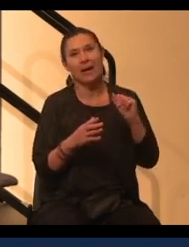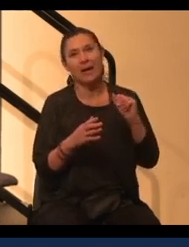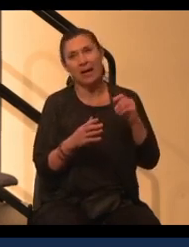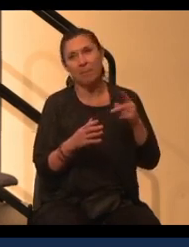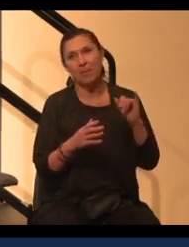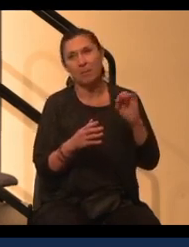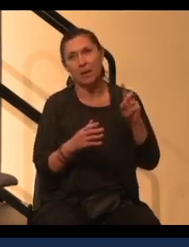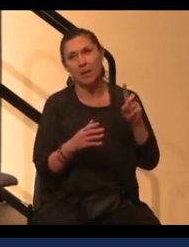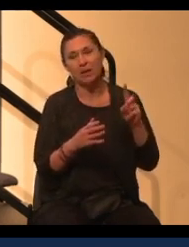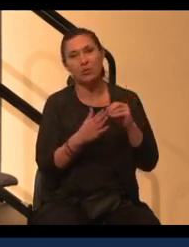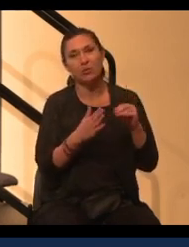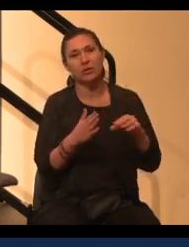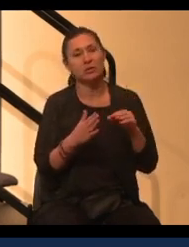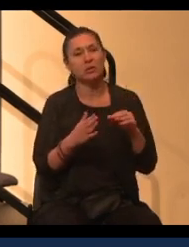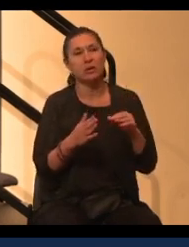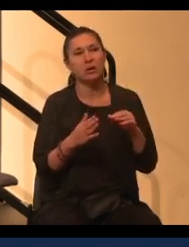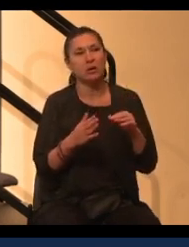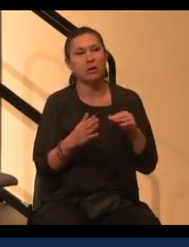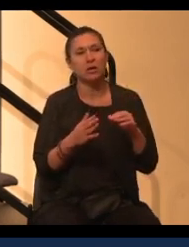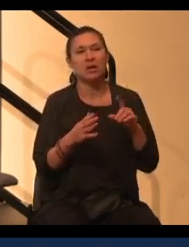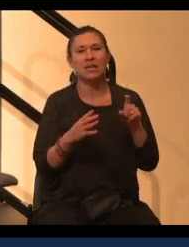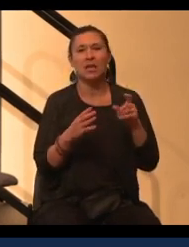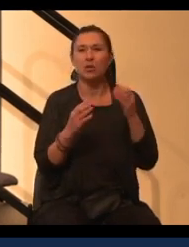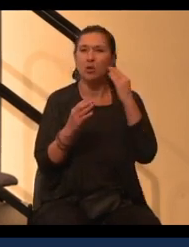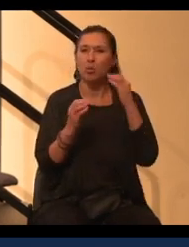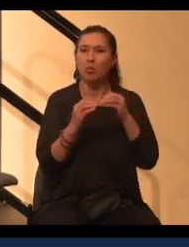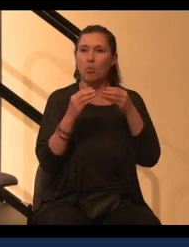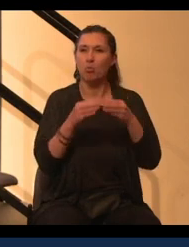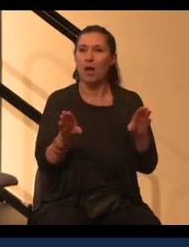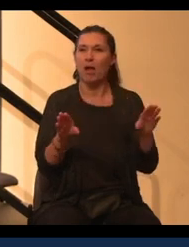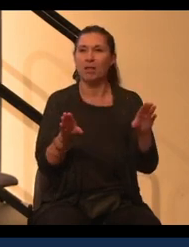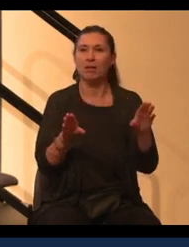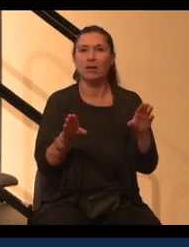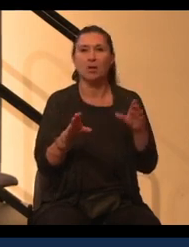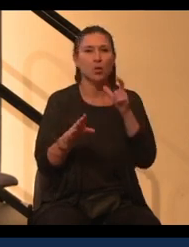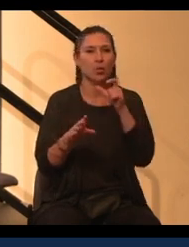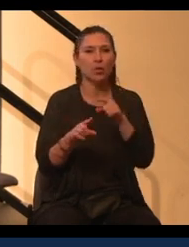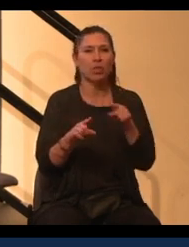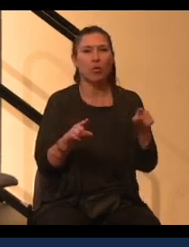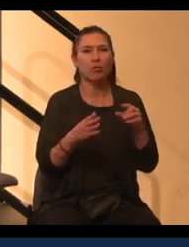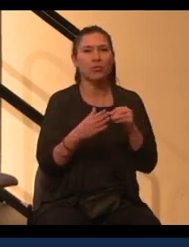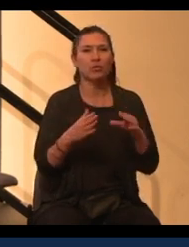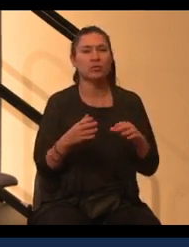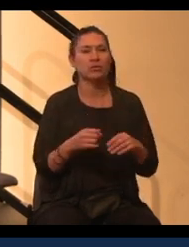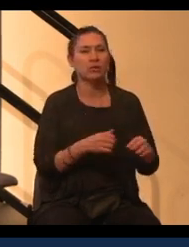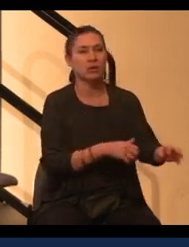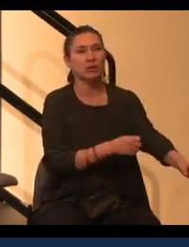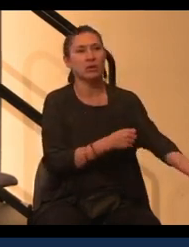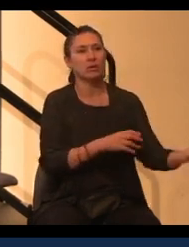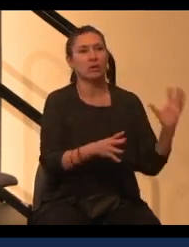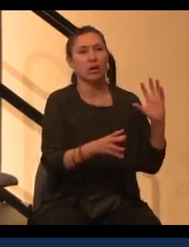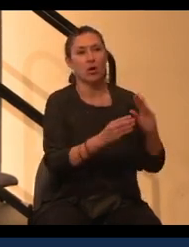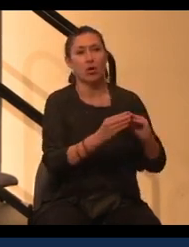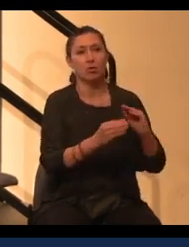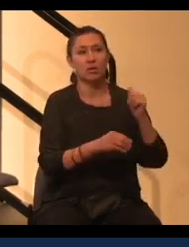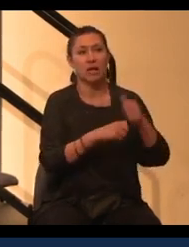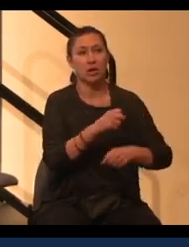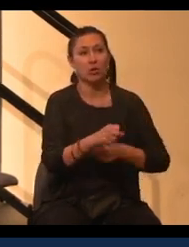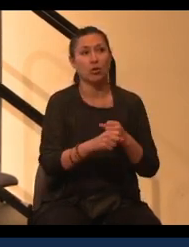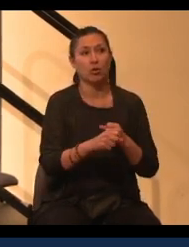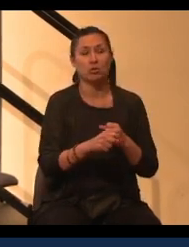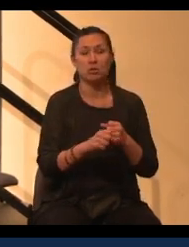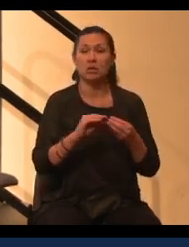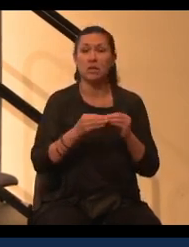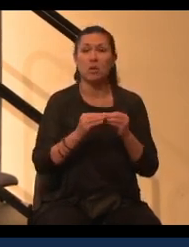students more broadly. So what this chart shows you is over a 10-year period, you'll see that the total number of international